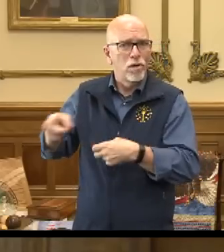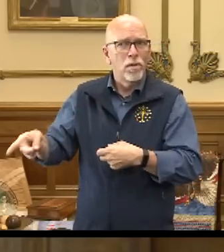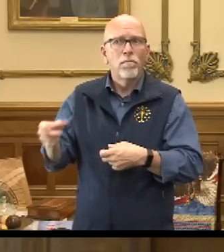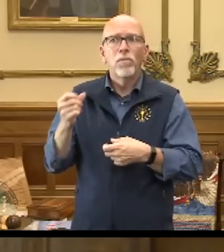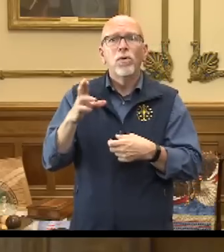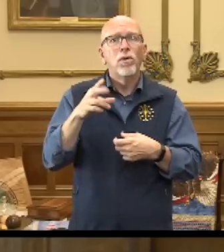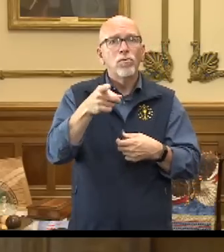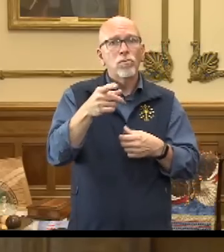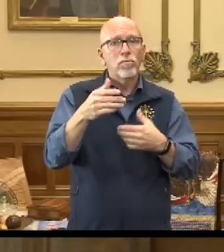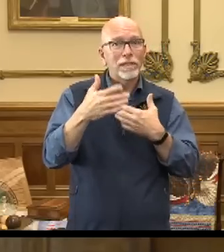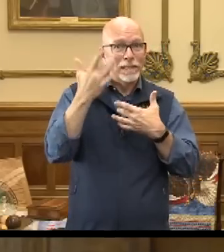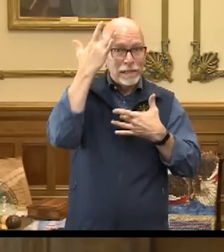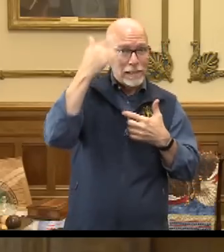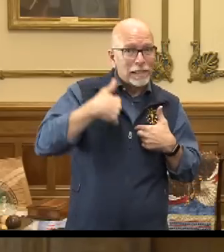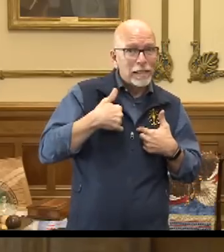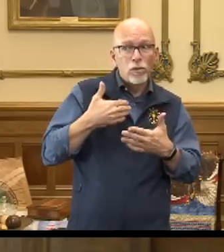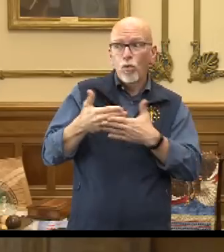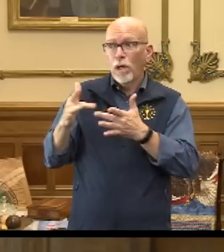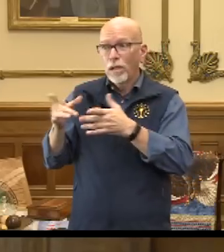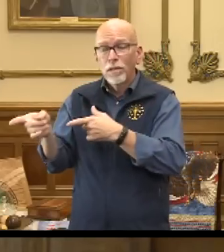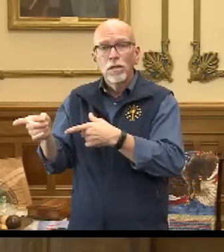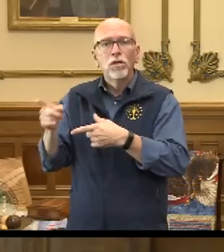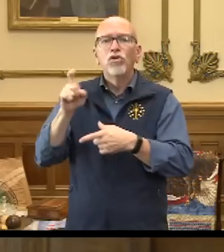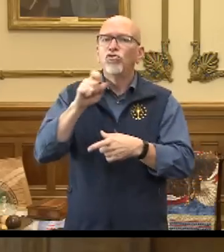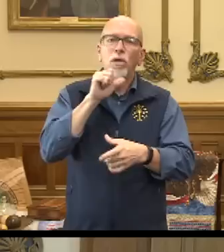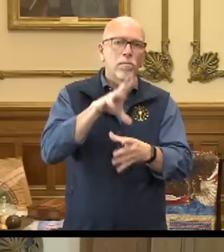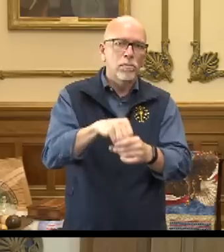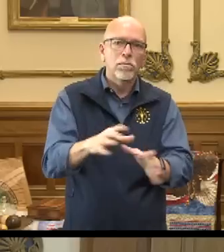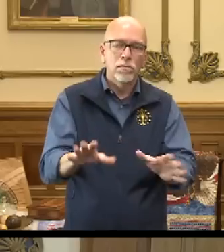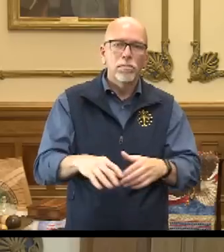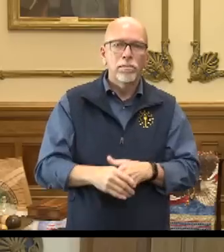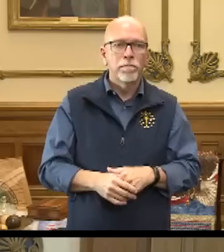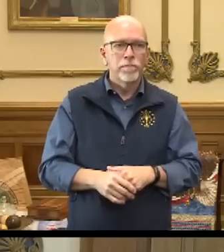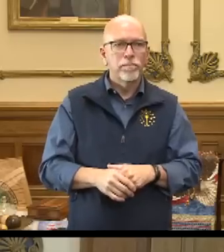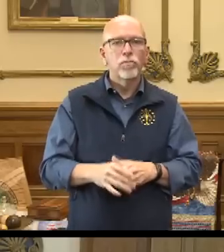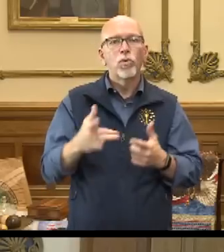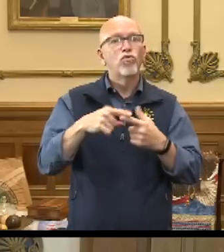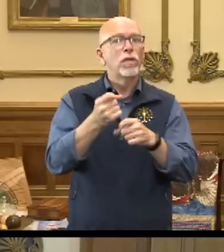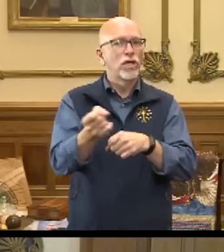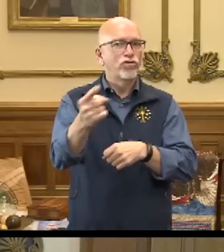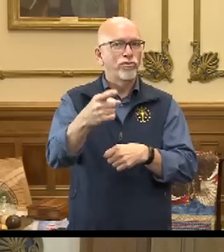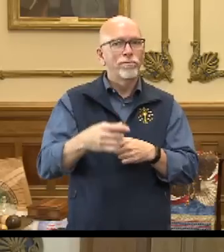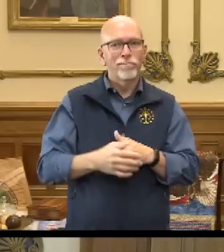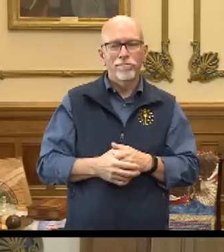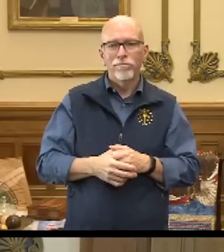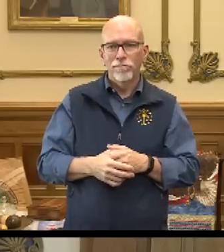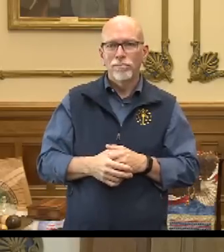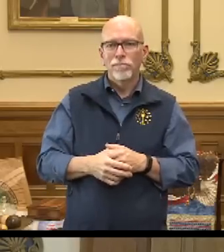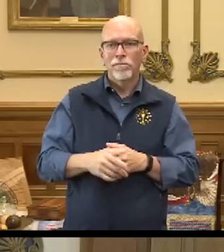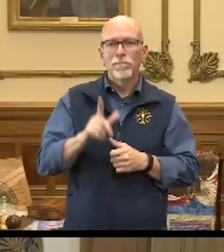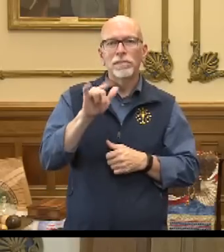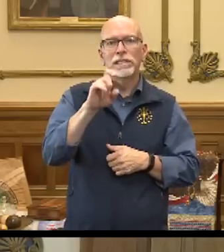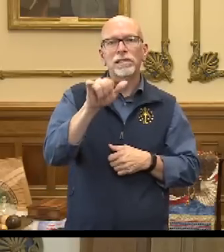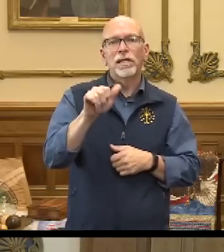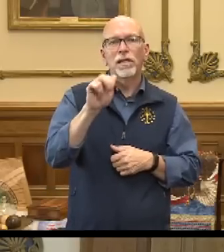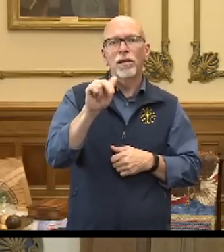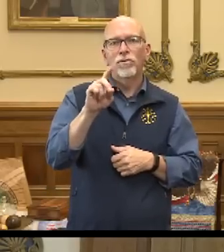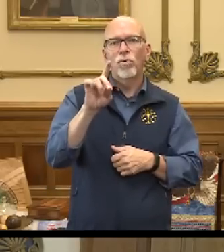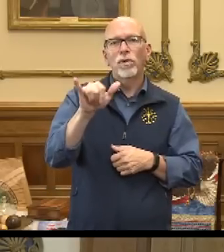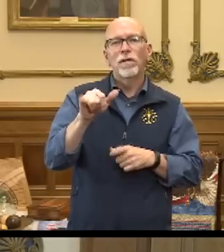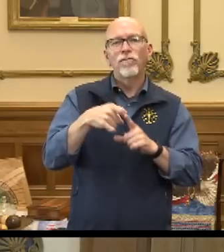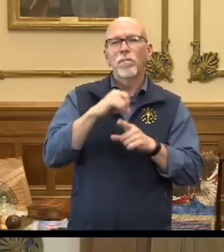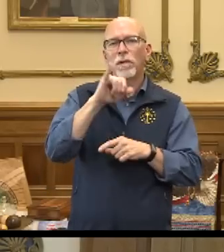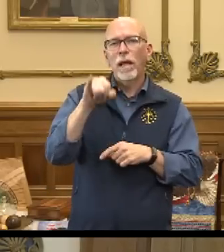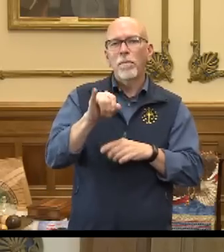or a close contact, you should not participate. Yeah, rain check next year. Lindsay Erdody with the Indianapolis Business